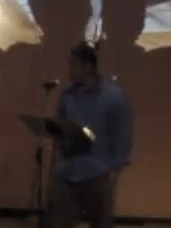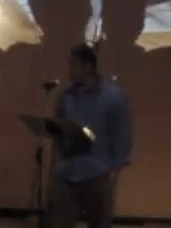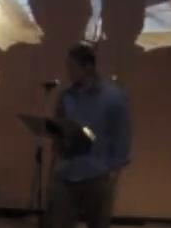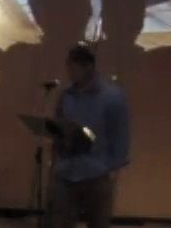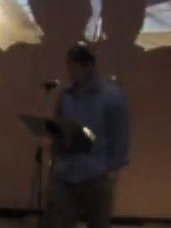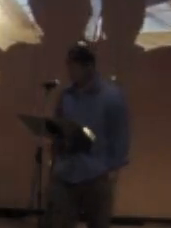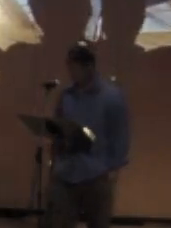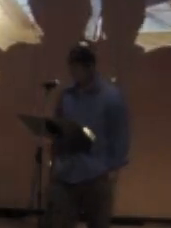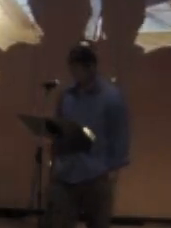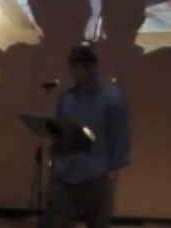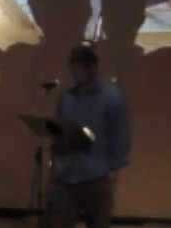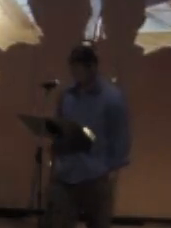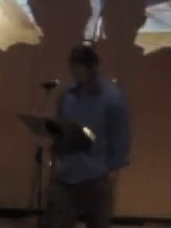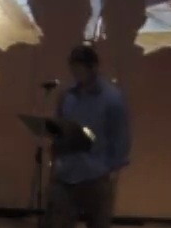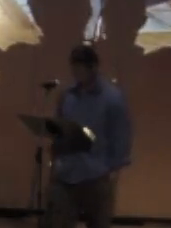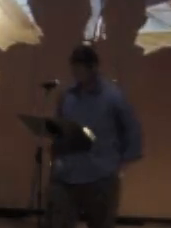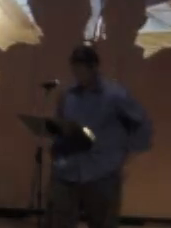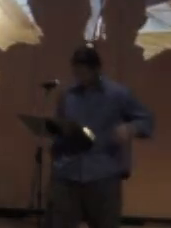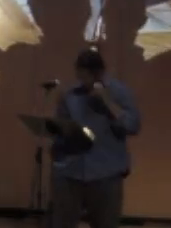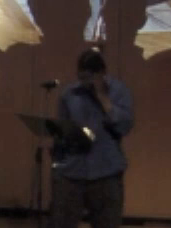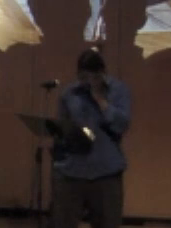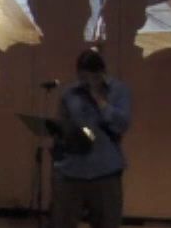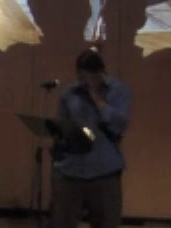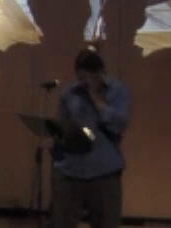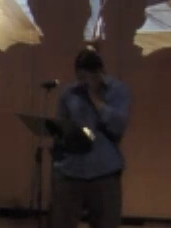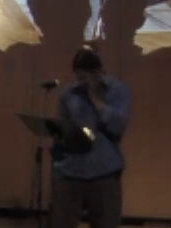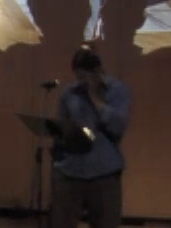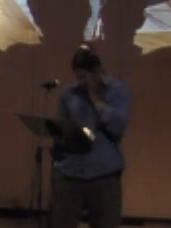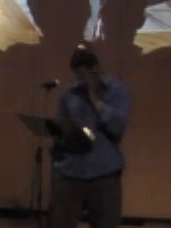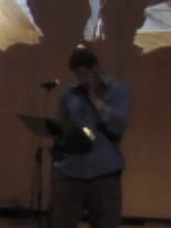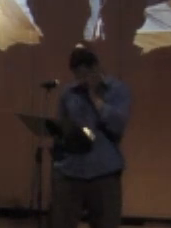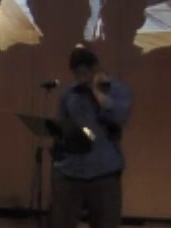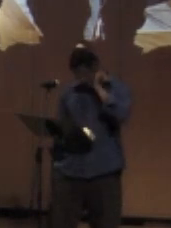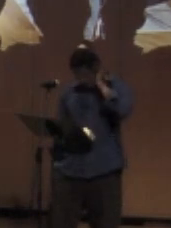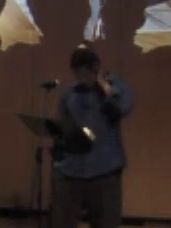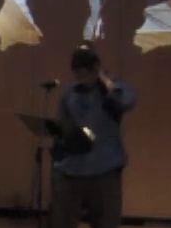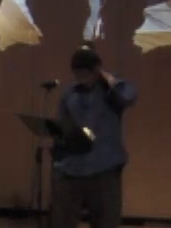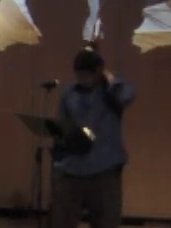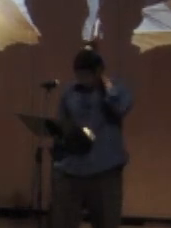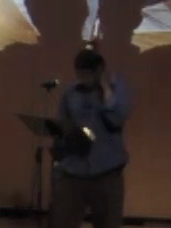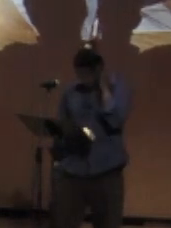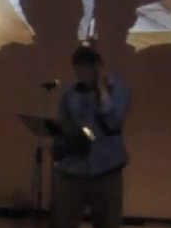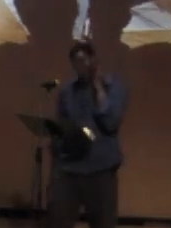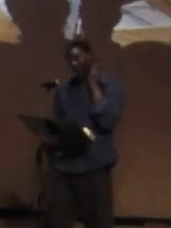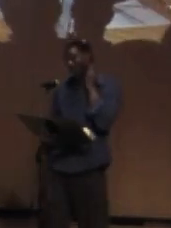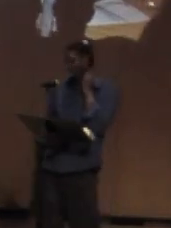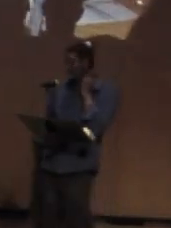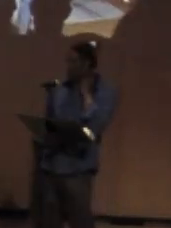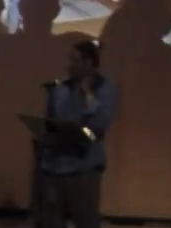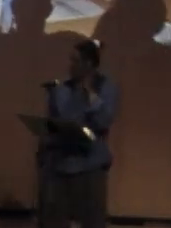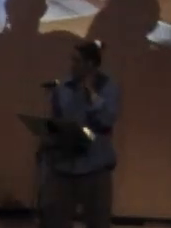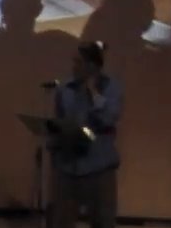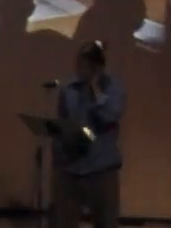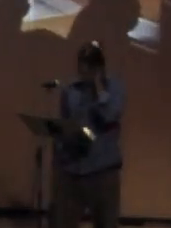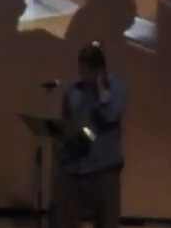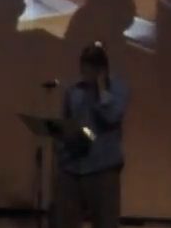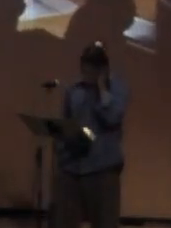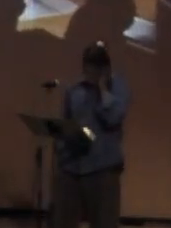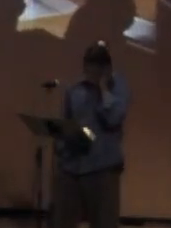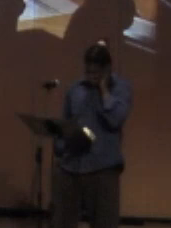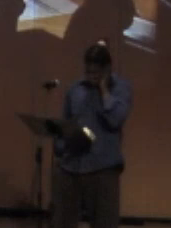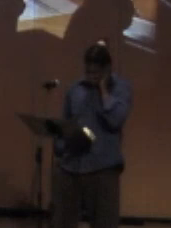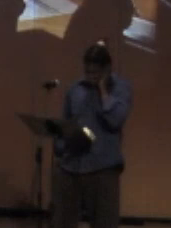here quickly I don't understand why I DED to come up here I must have must be really in